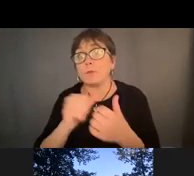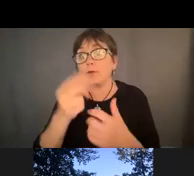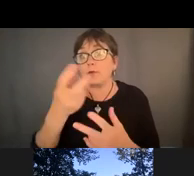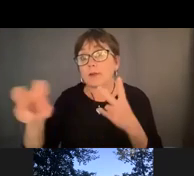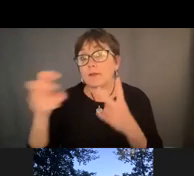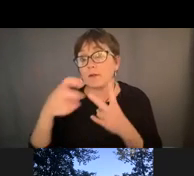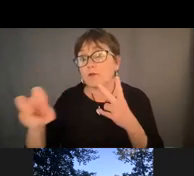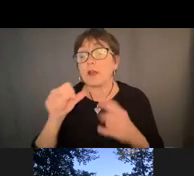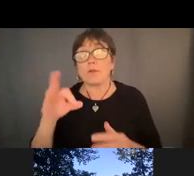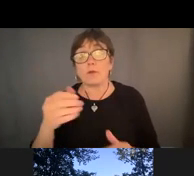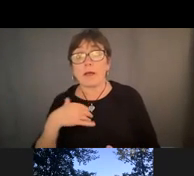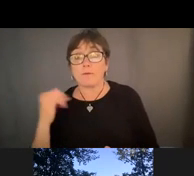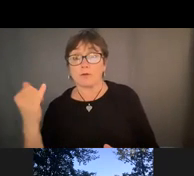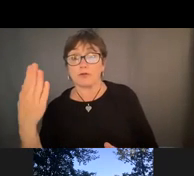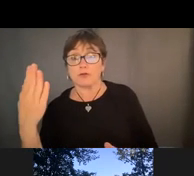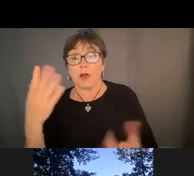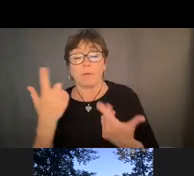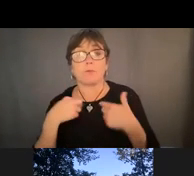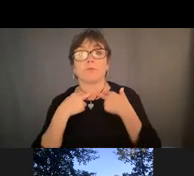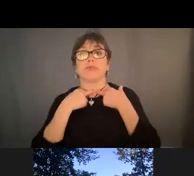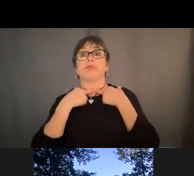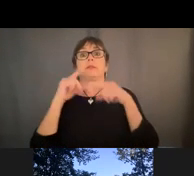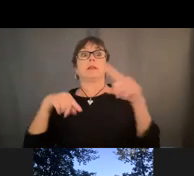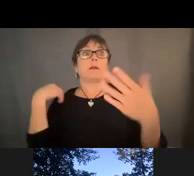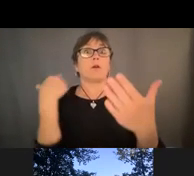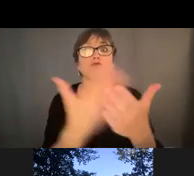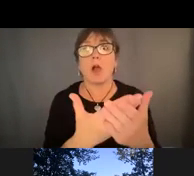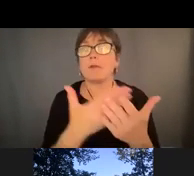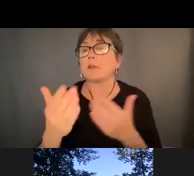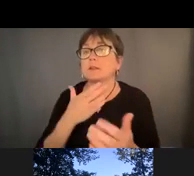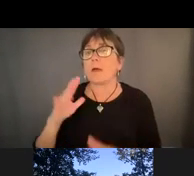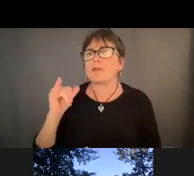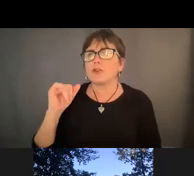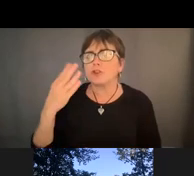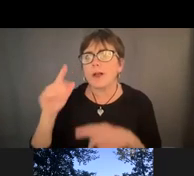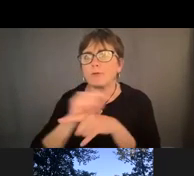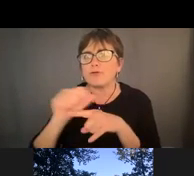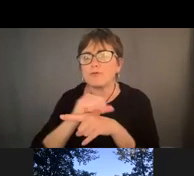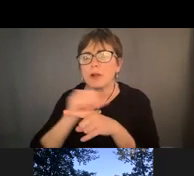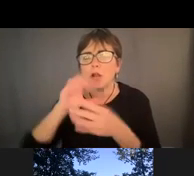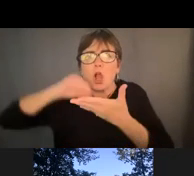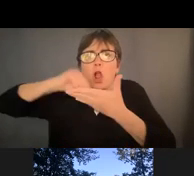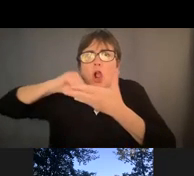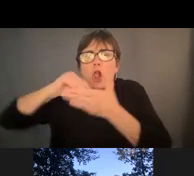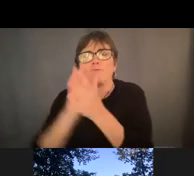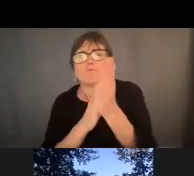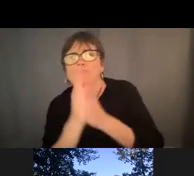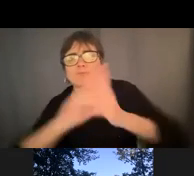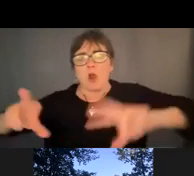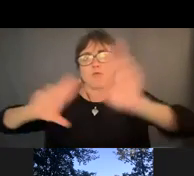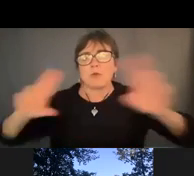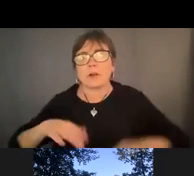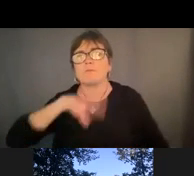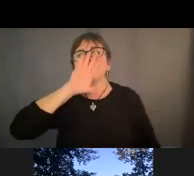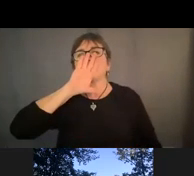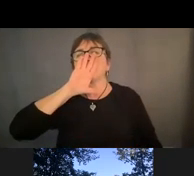there, it doesn't matter how successful job training programs are. So I would love to connect with all of you who have something that